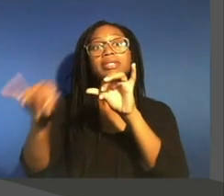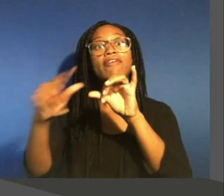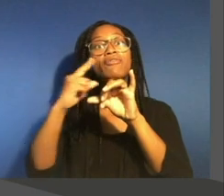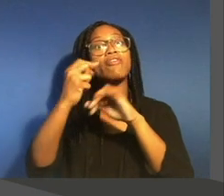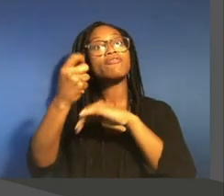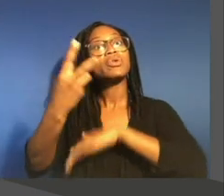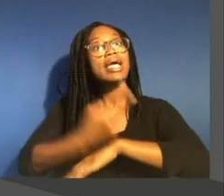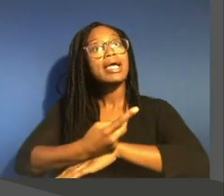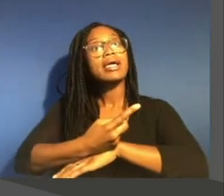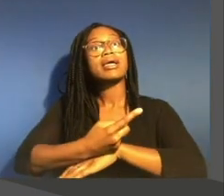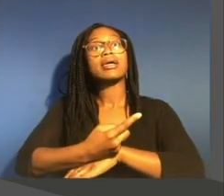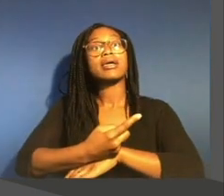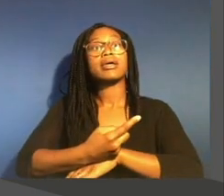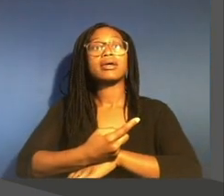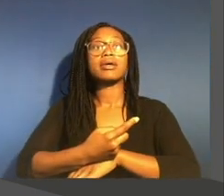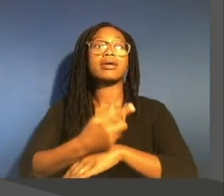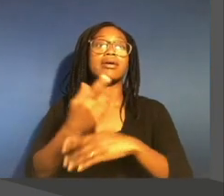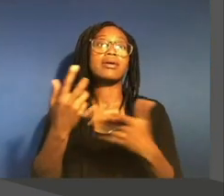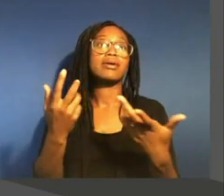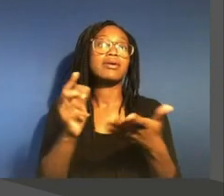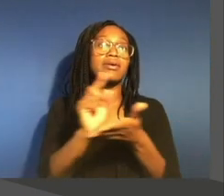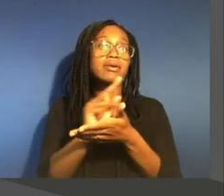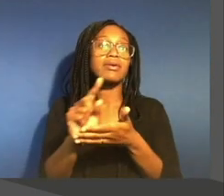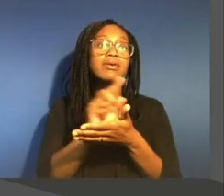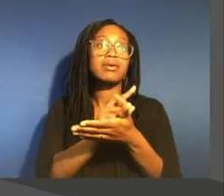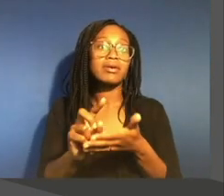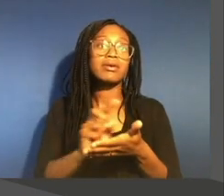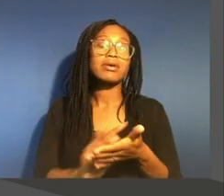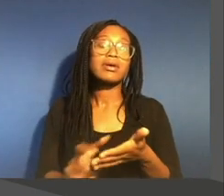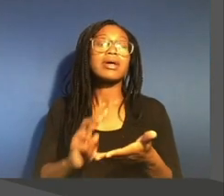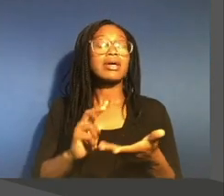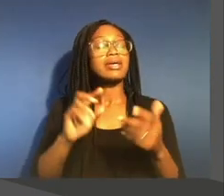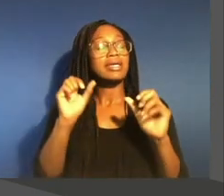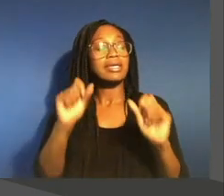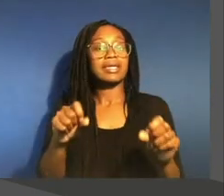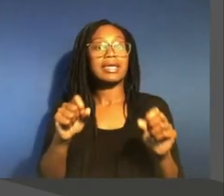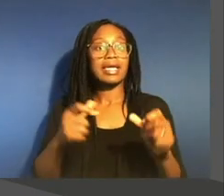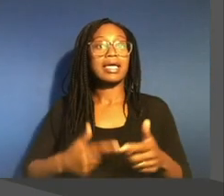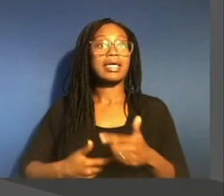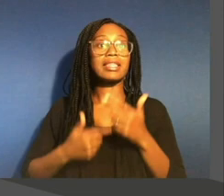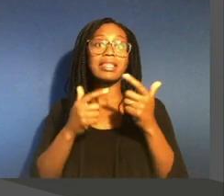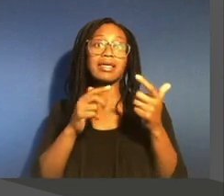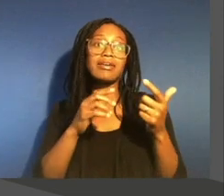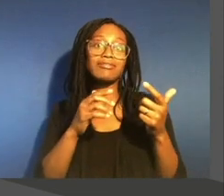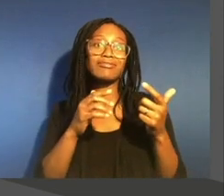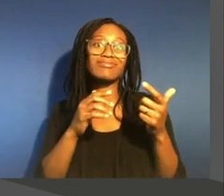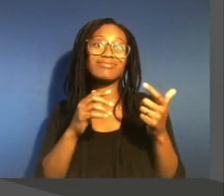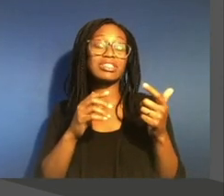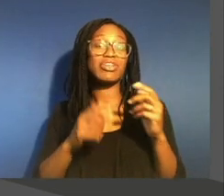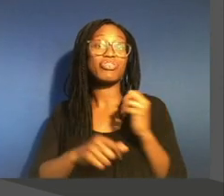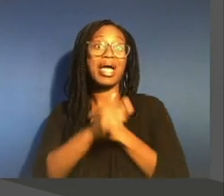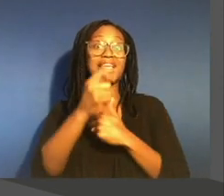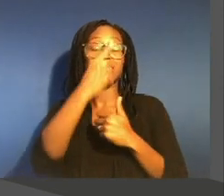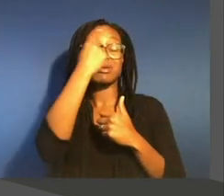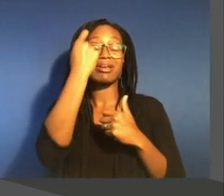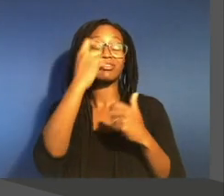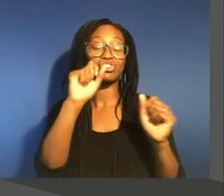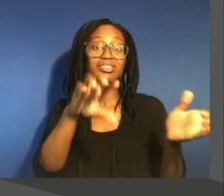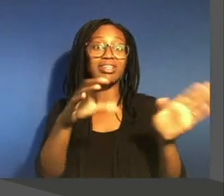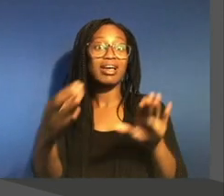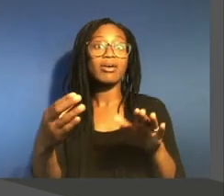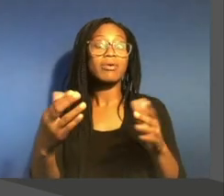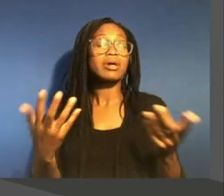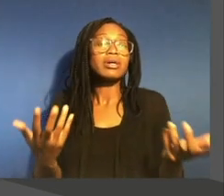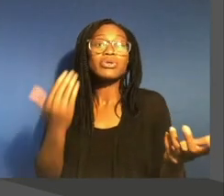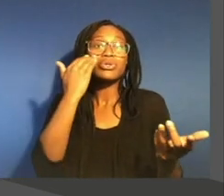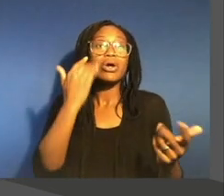it's even life-threatening for many kids. In life, you don't know what is going to happen. And